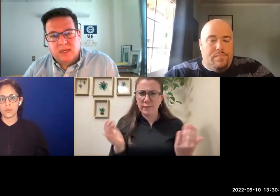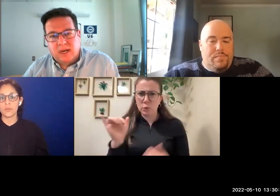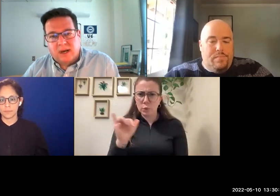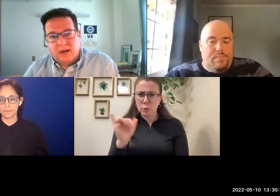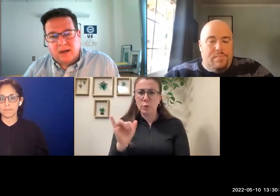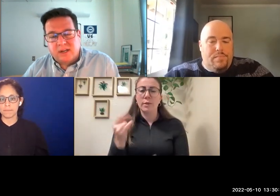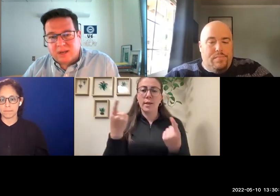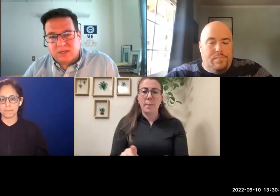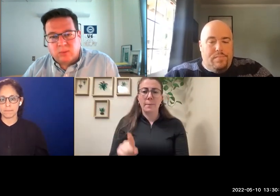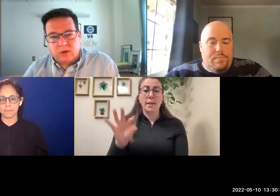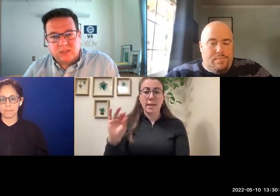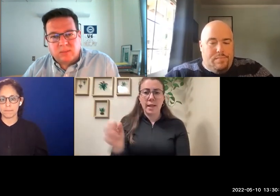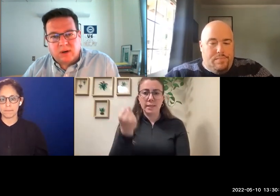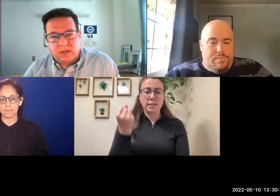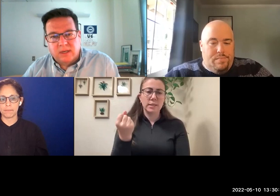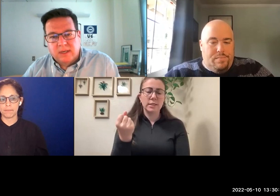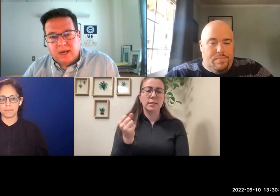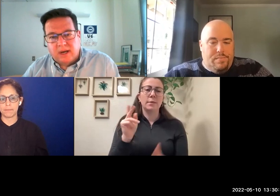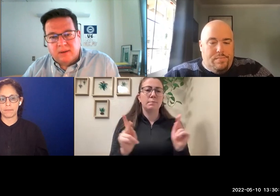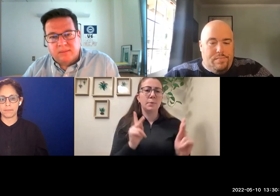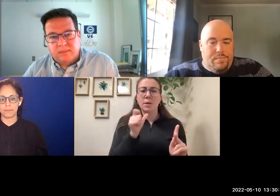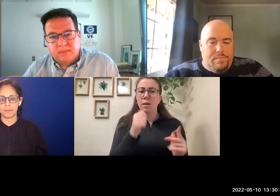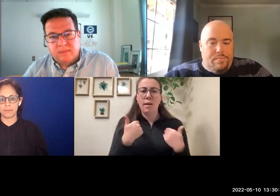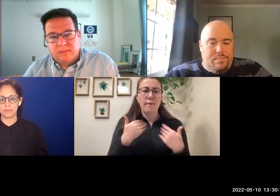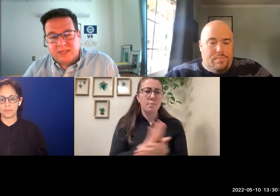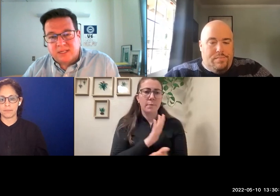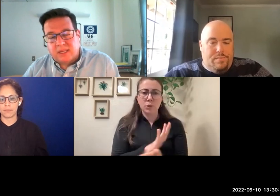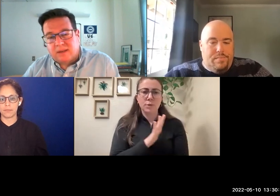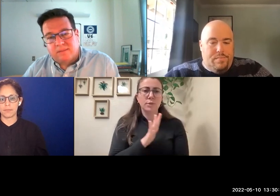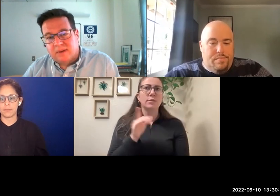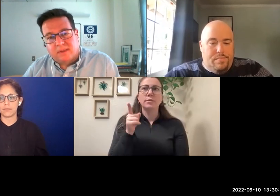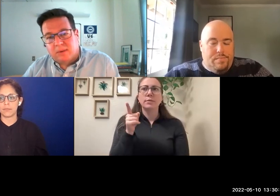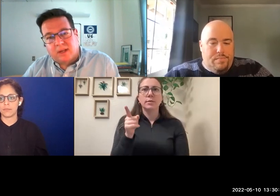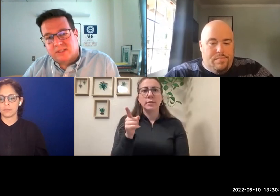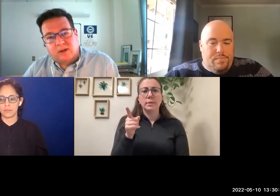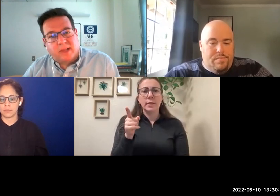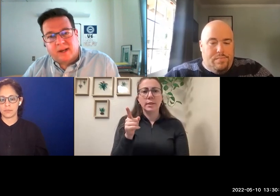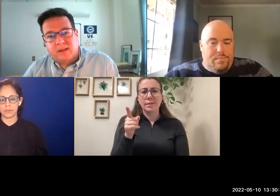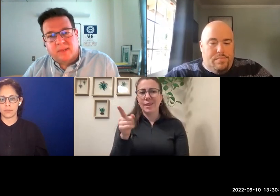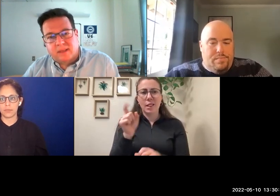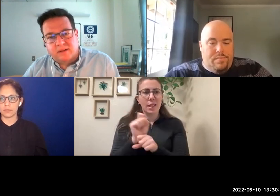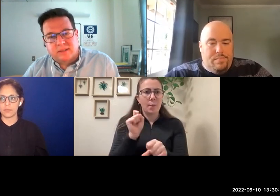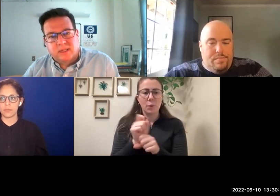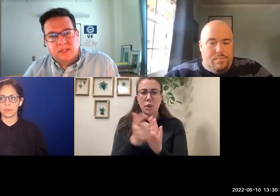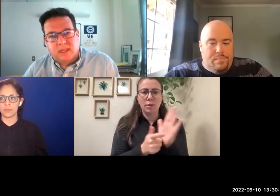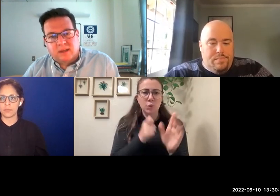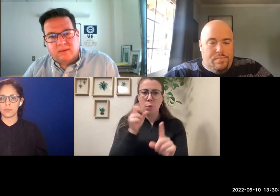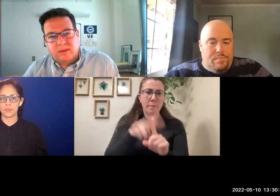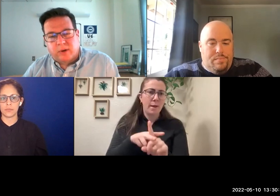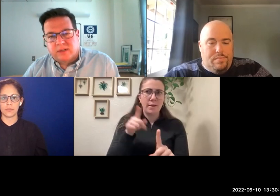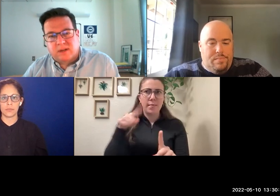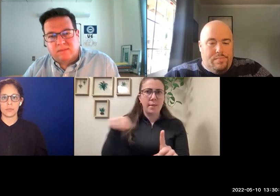90s, undocumented workers in America, basically the labor laws don't apply to them. Like